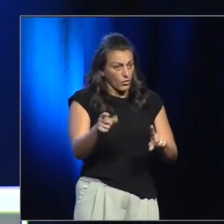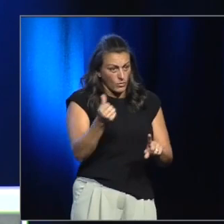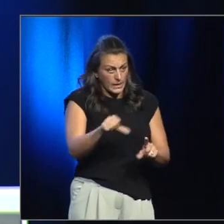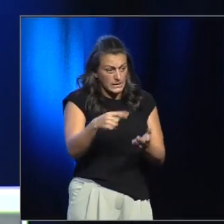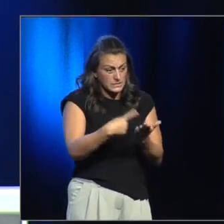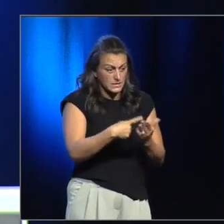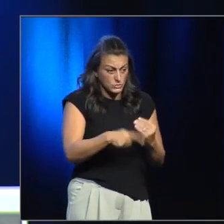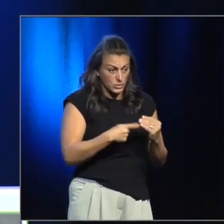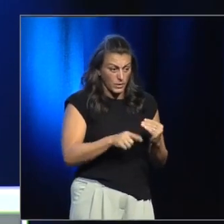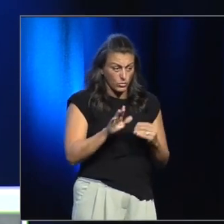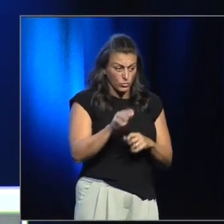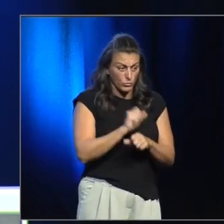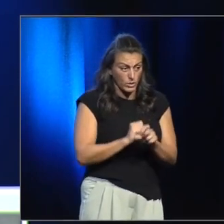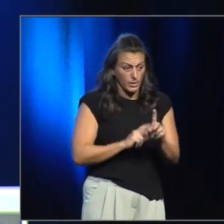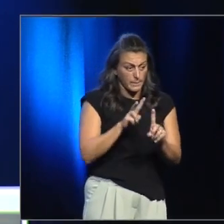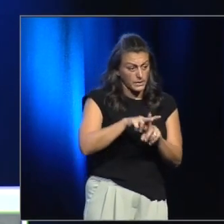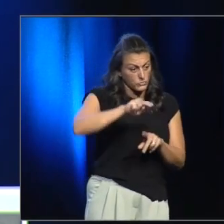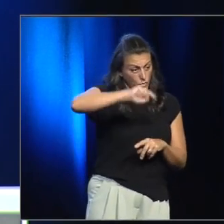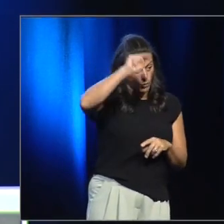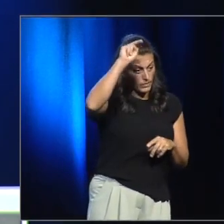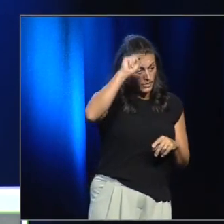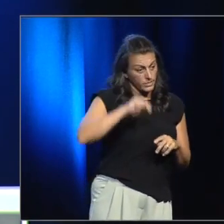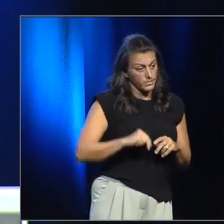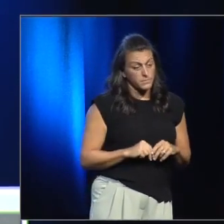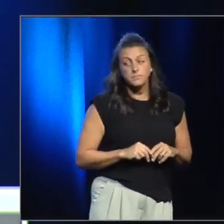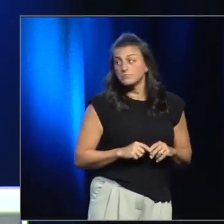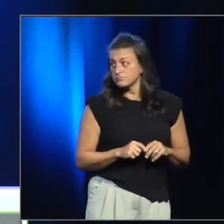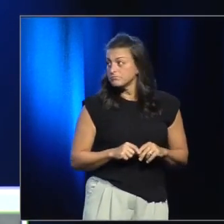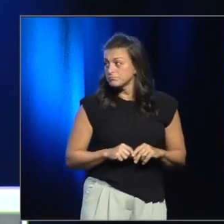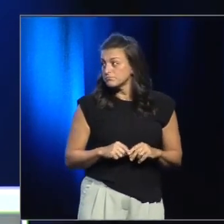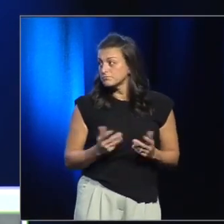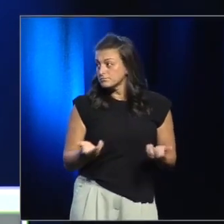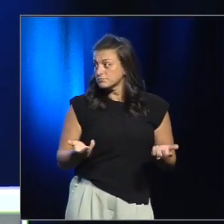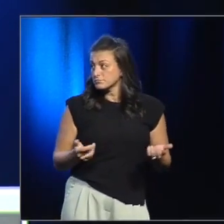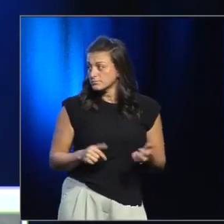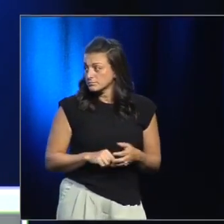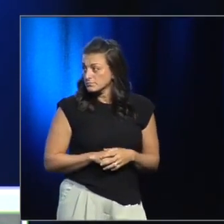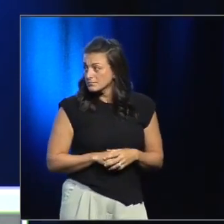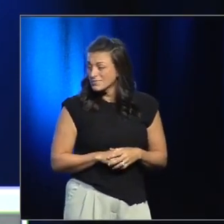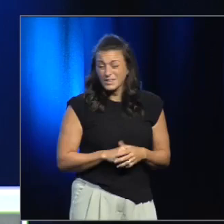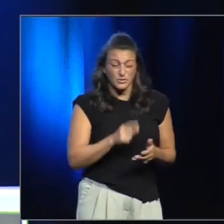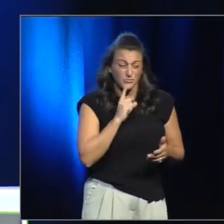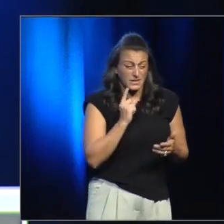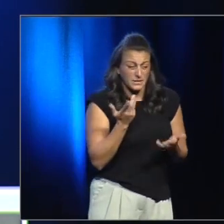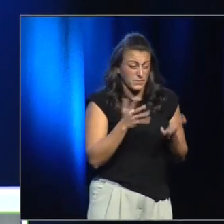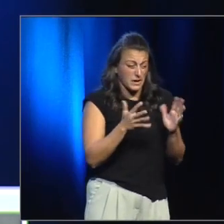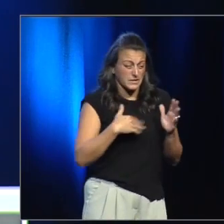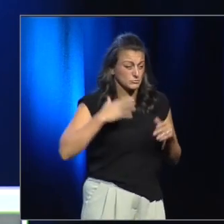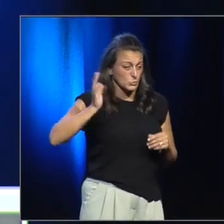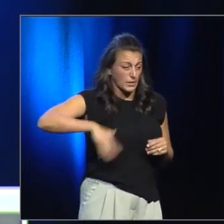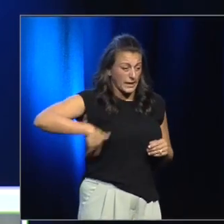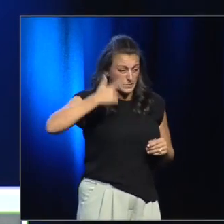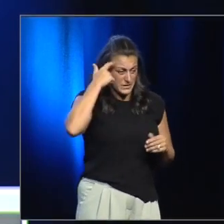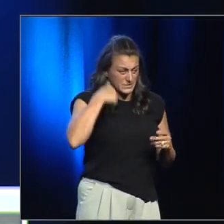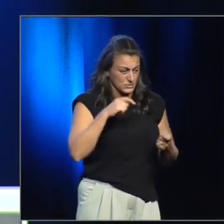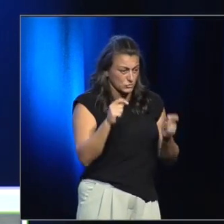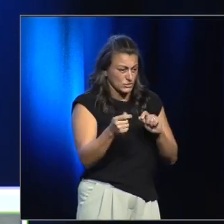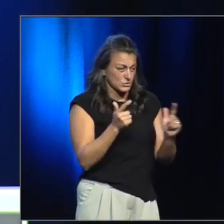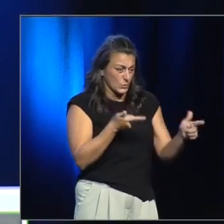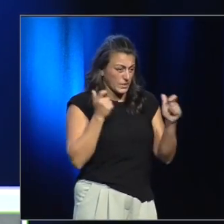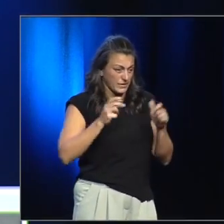that? Yeah. And in some ways, we've almost left it too late because things are changing so quickly up in the